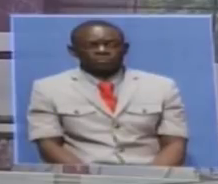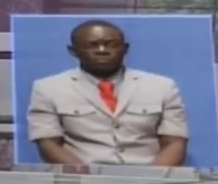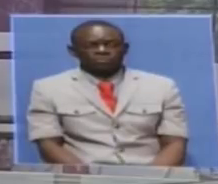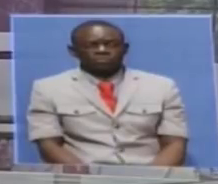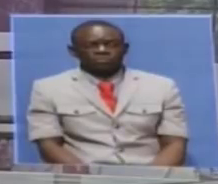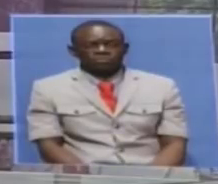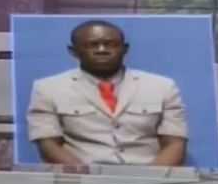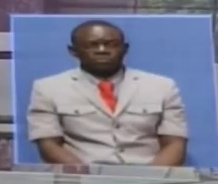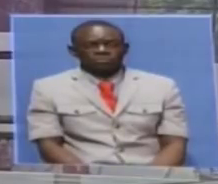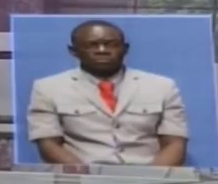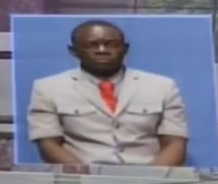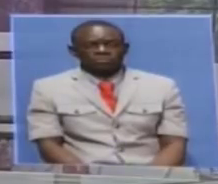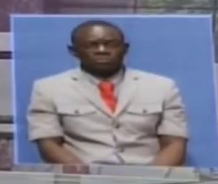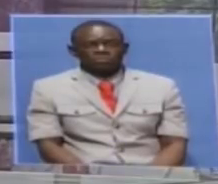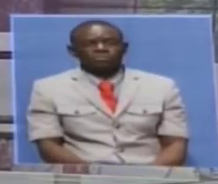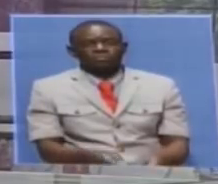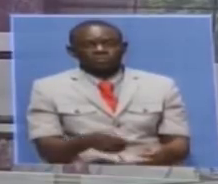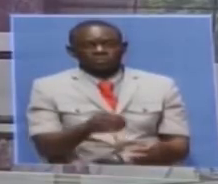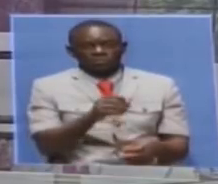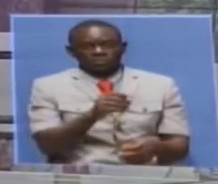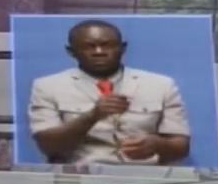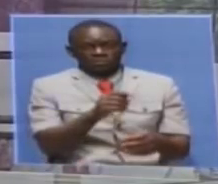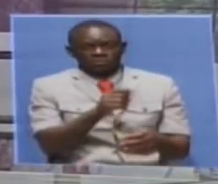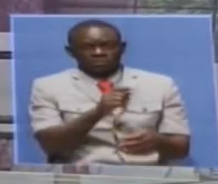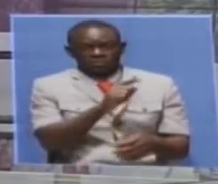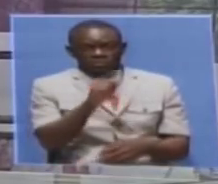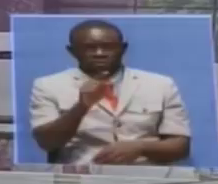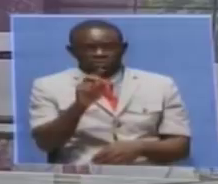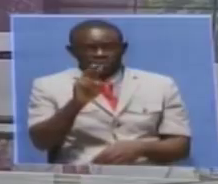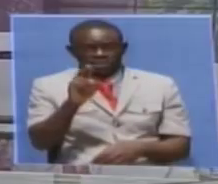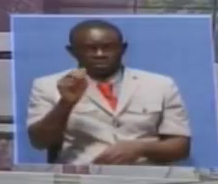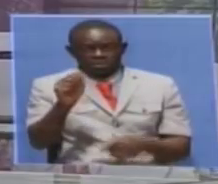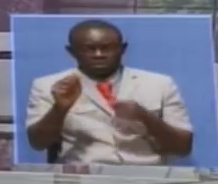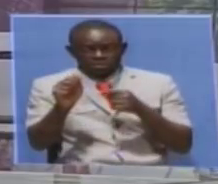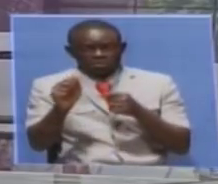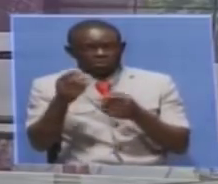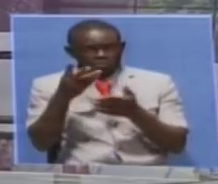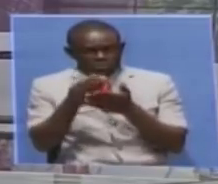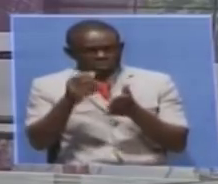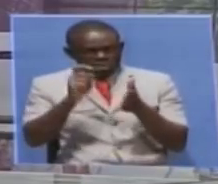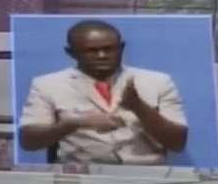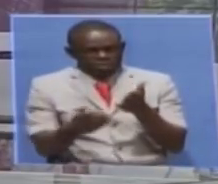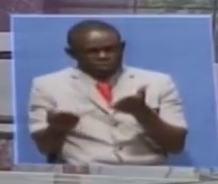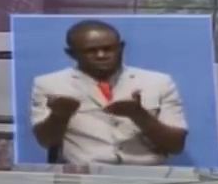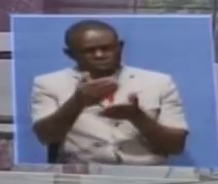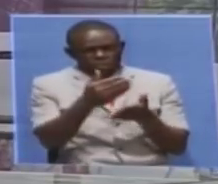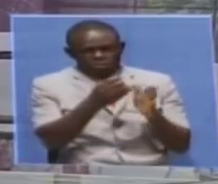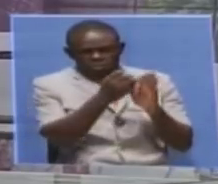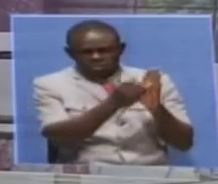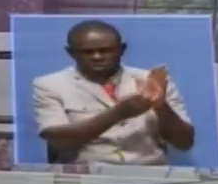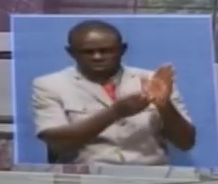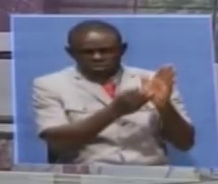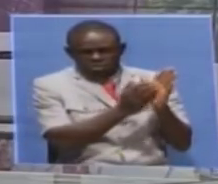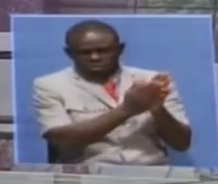The Zambia Revenue Authority ZRA collected 39.2 billion kwacha in revenue between January and